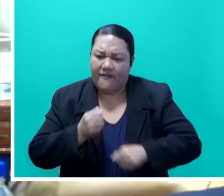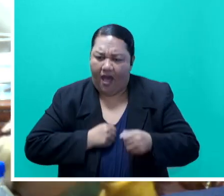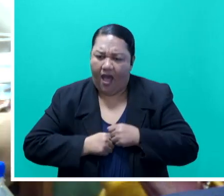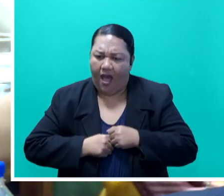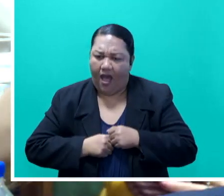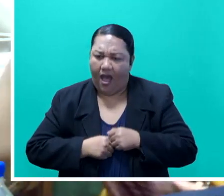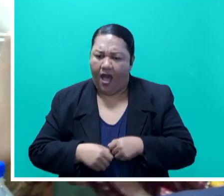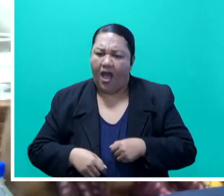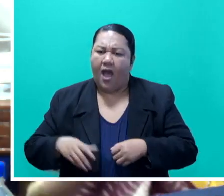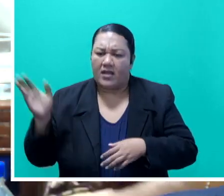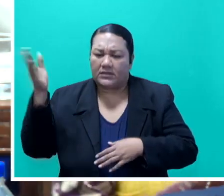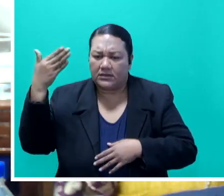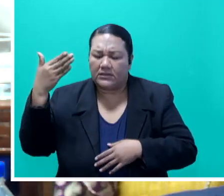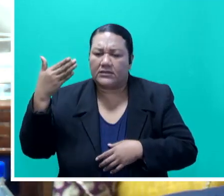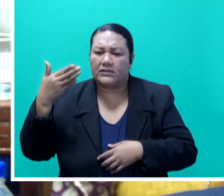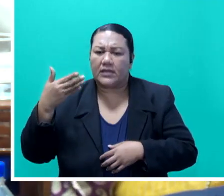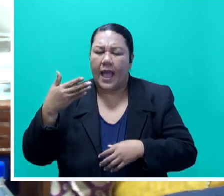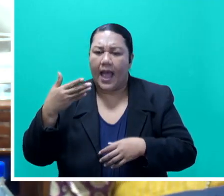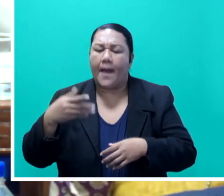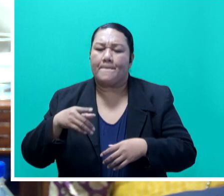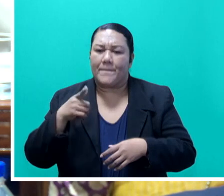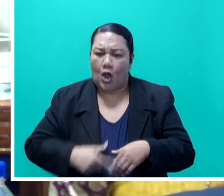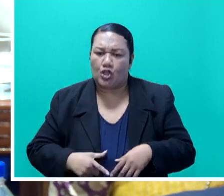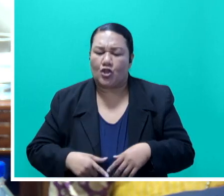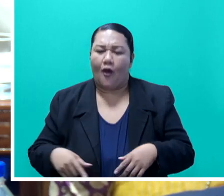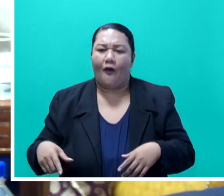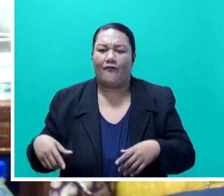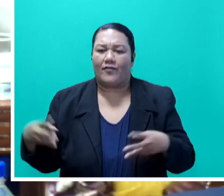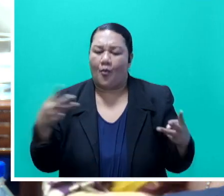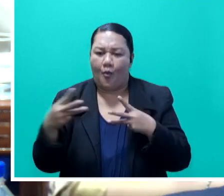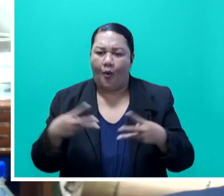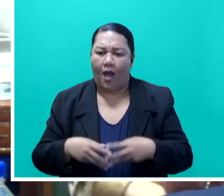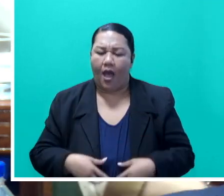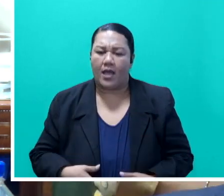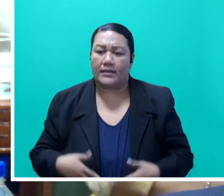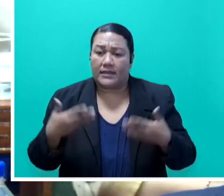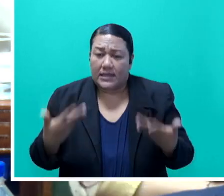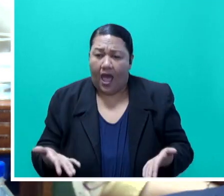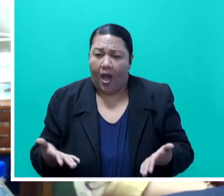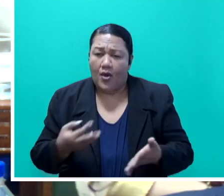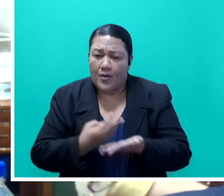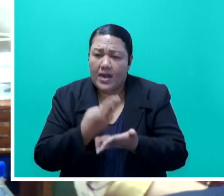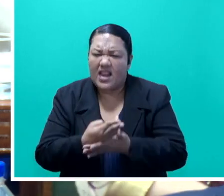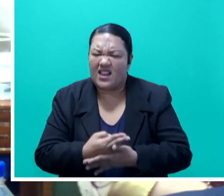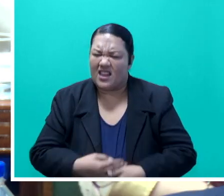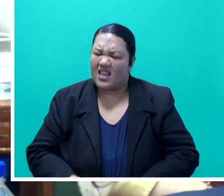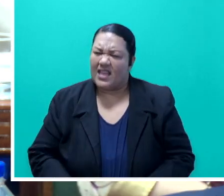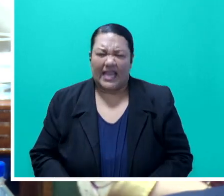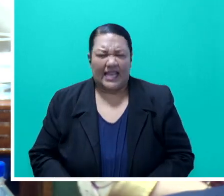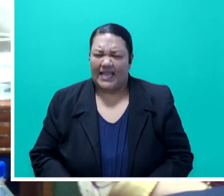war. Because it is very unbecoming, sir. And it is, in fact, a very pathetic